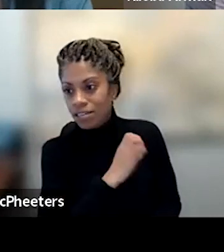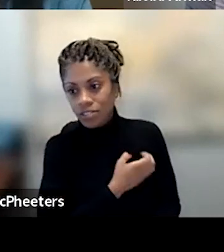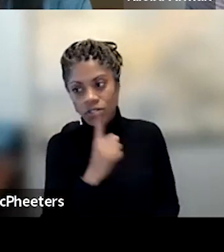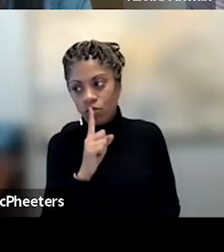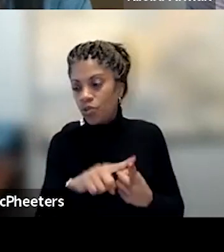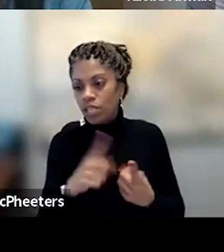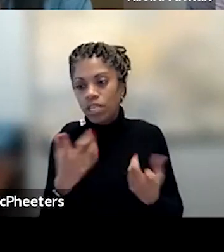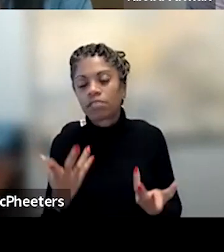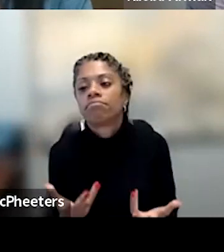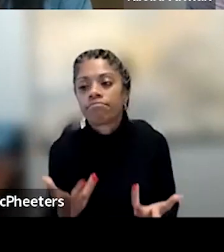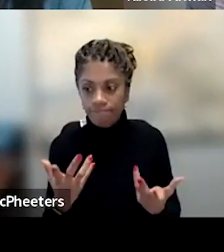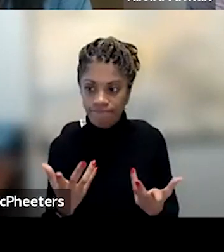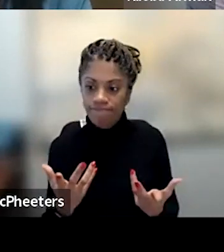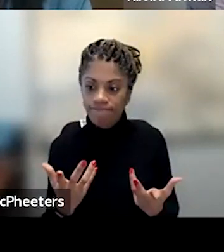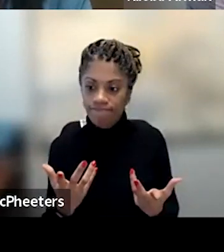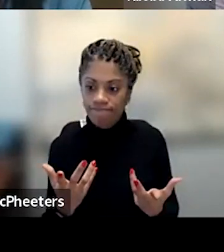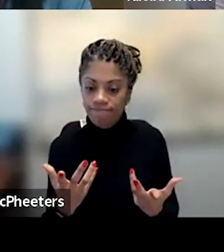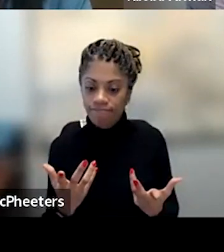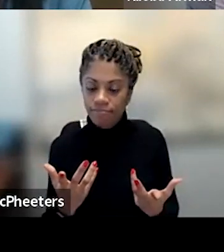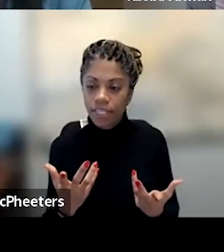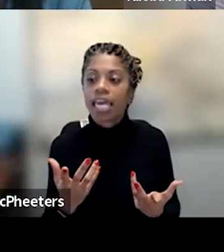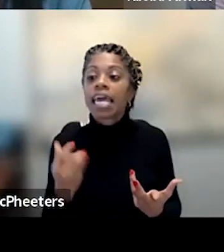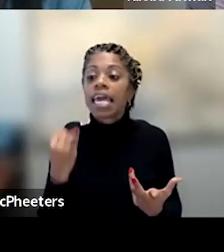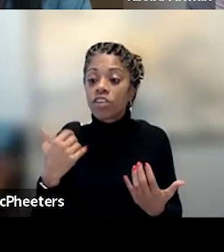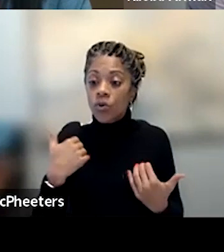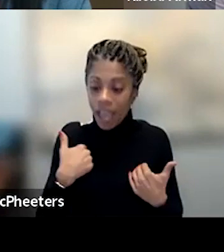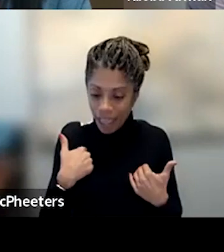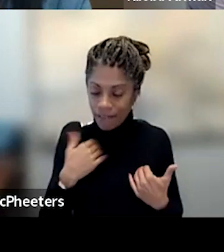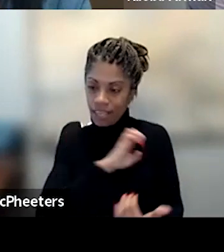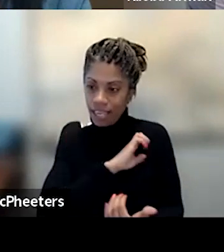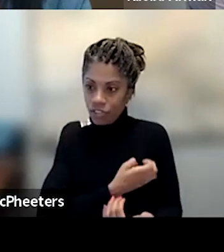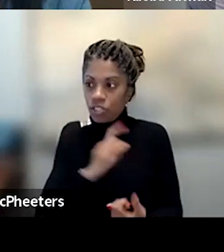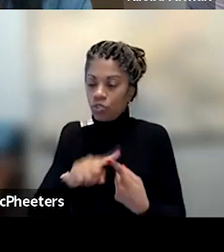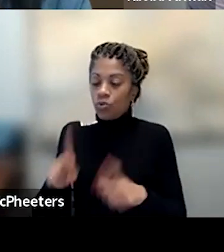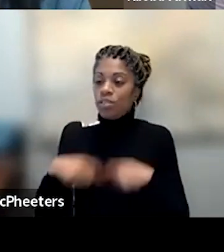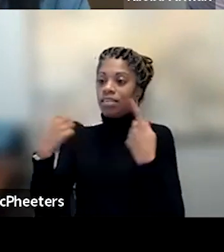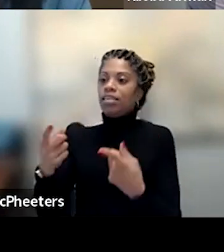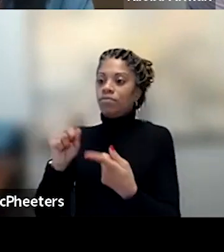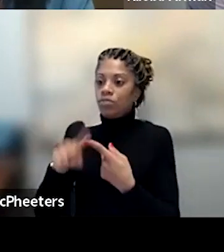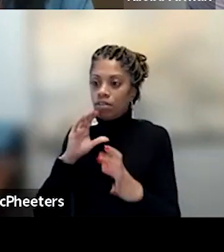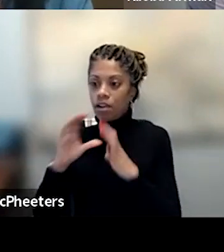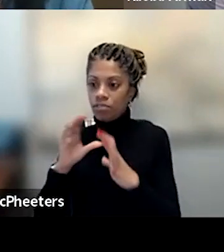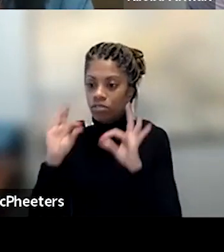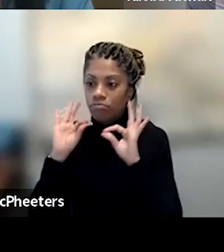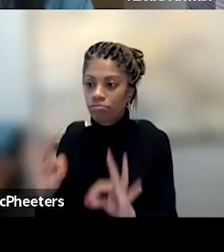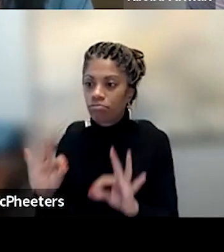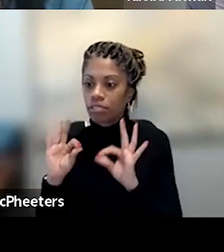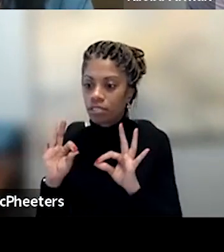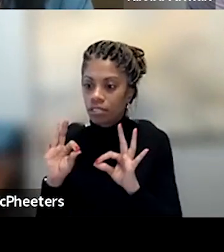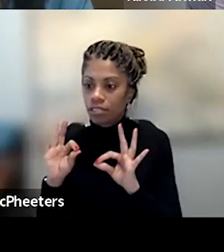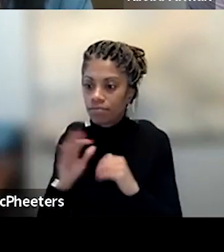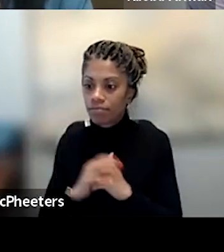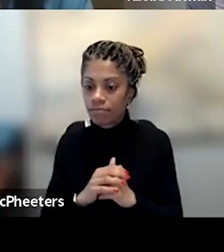conversation, give the energy to the conversation. I just think the most important thing is, like, DEIJ work it's